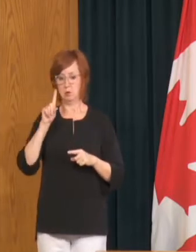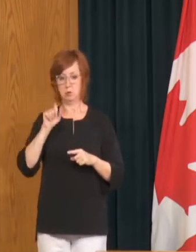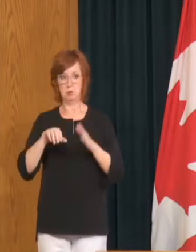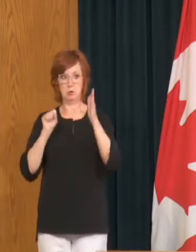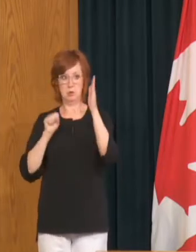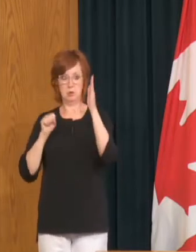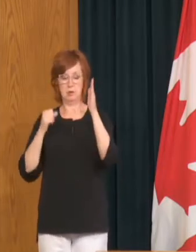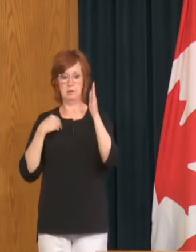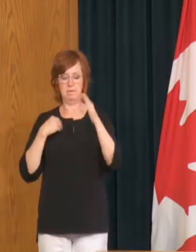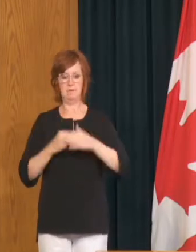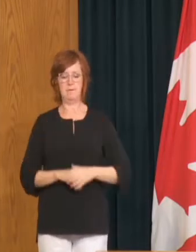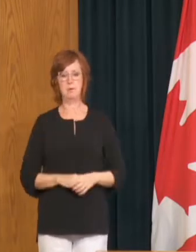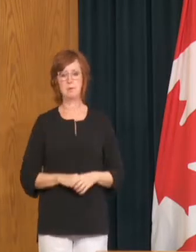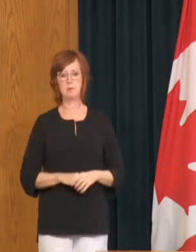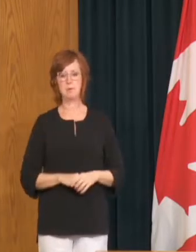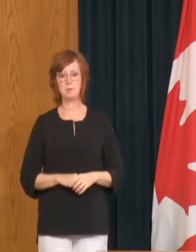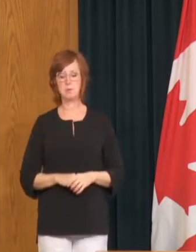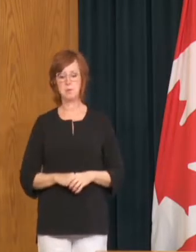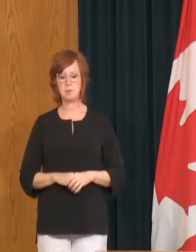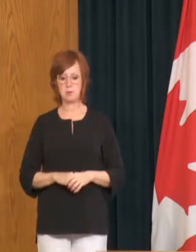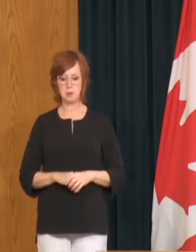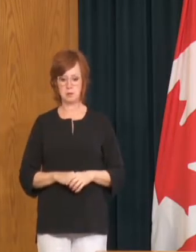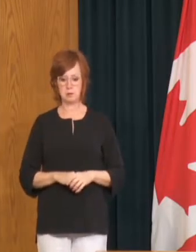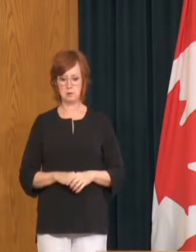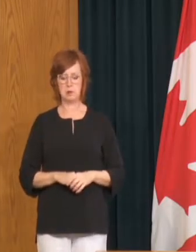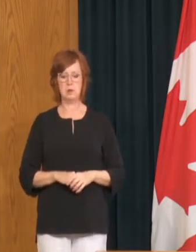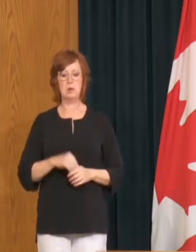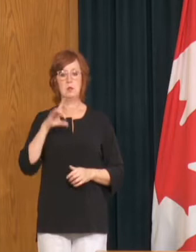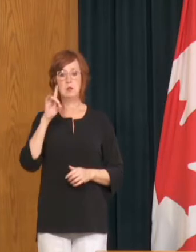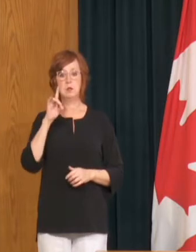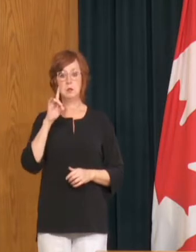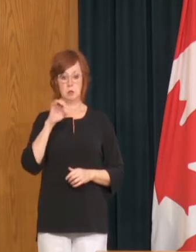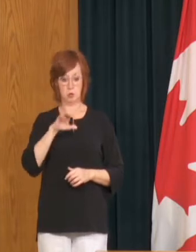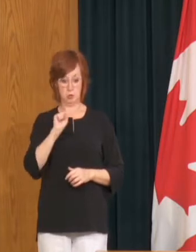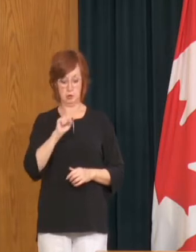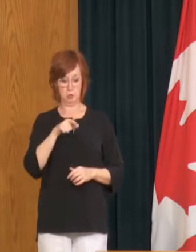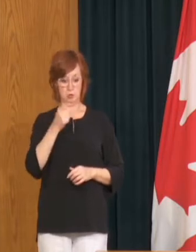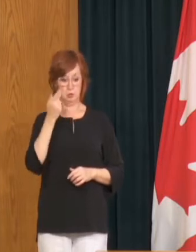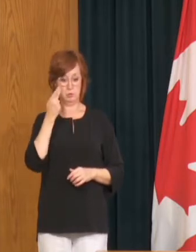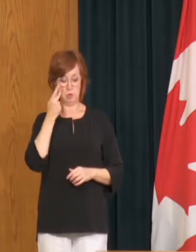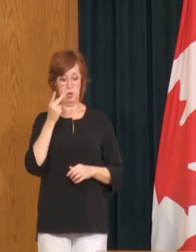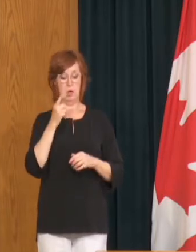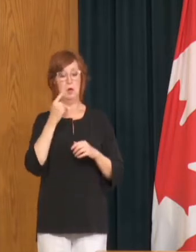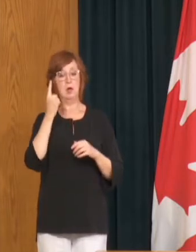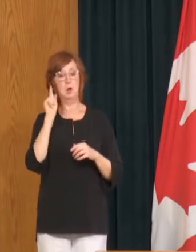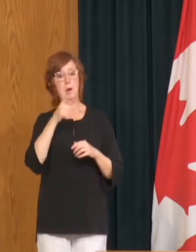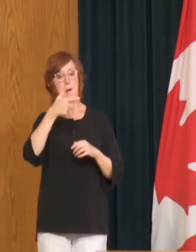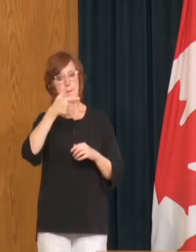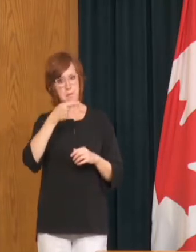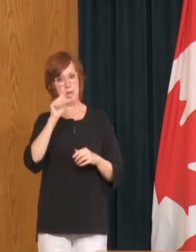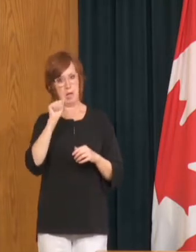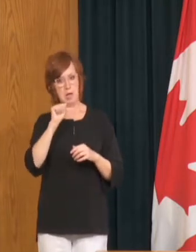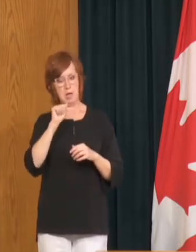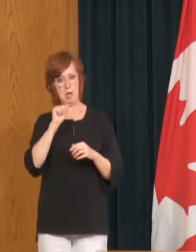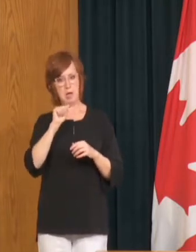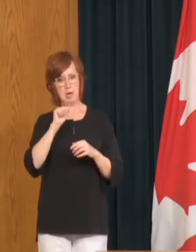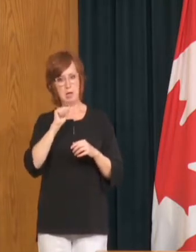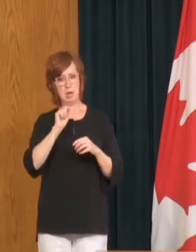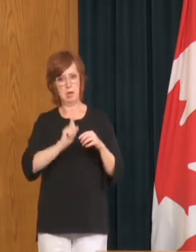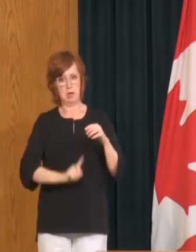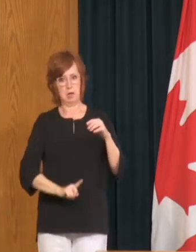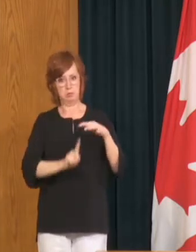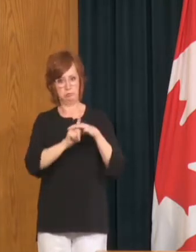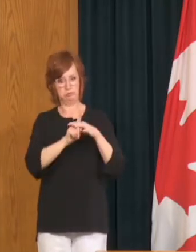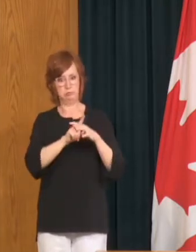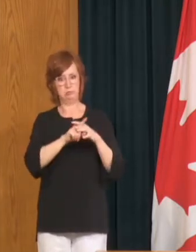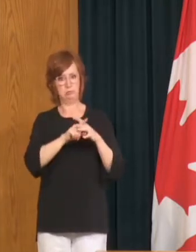Dr. Shahab, you mentioned earlier there that we saw a case in Prince Albert that is linked probably to unseen transmission. If we